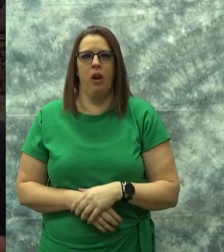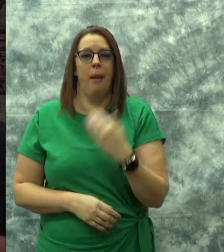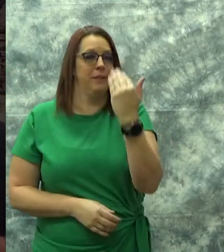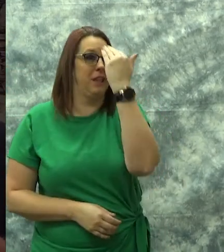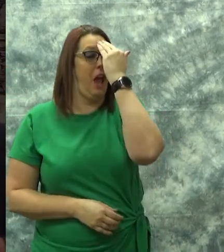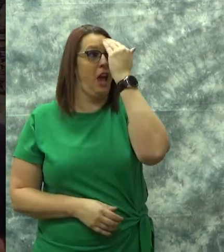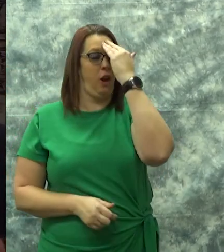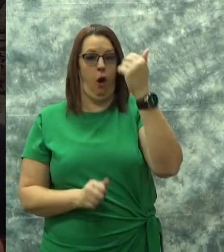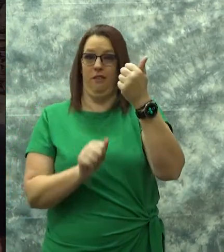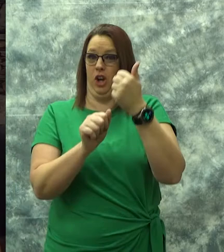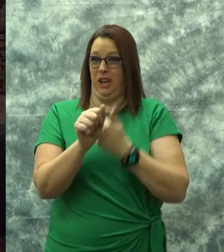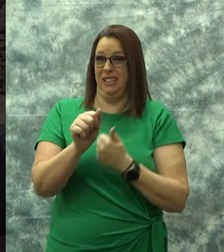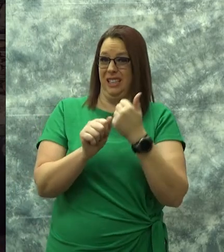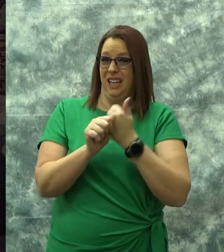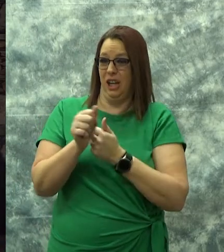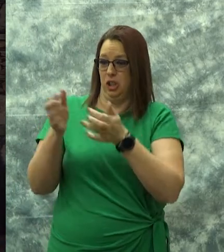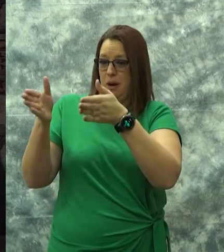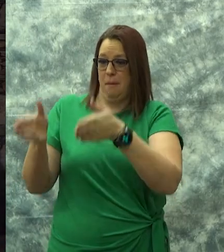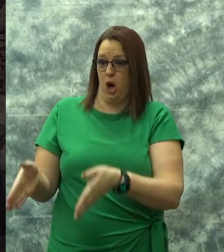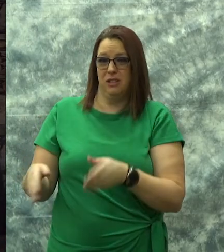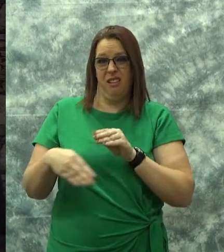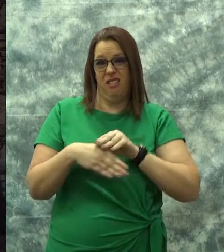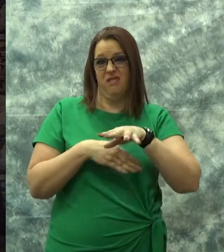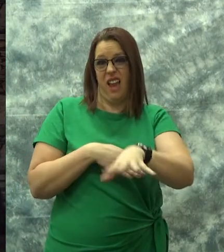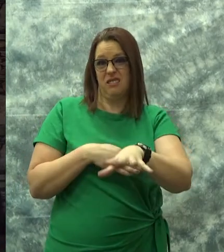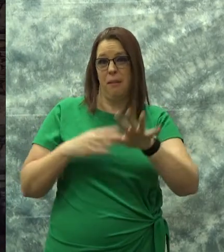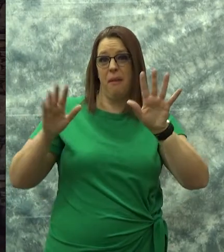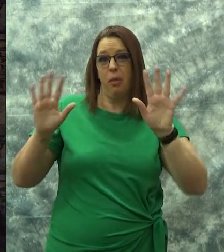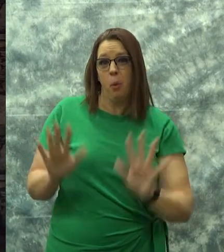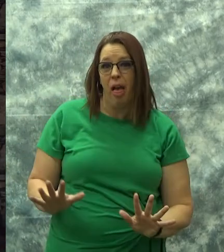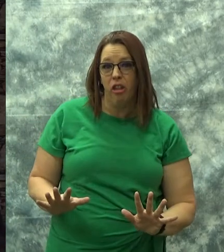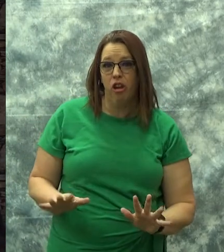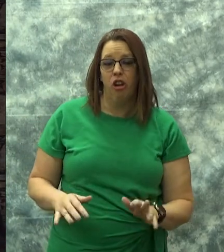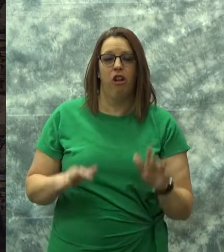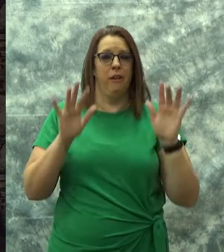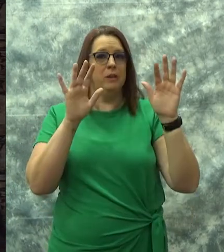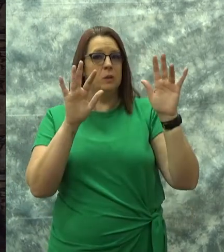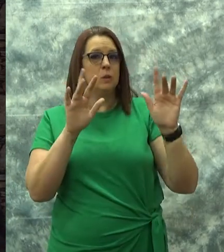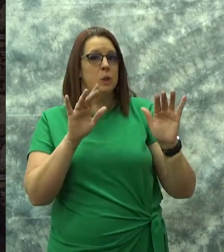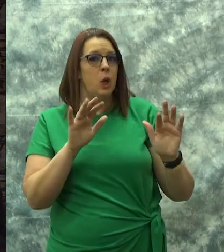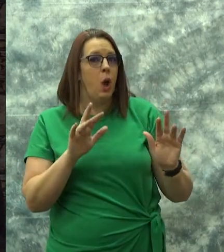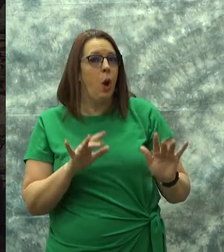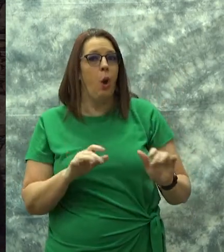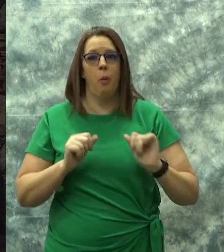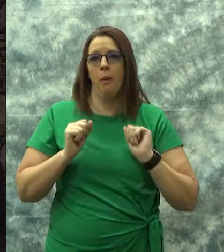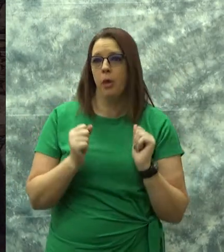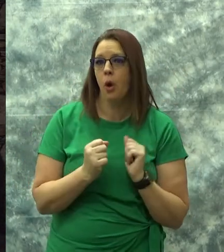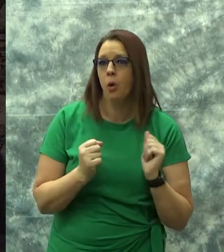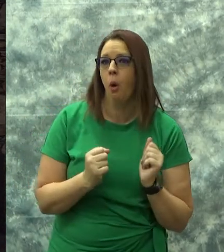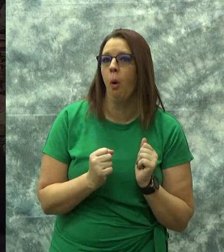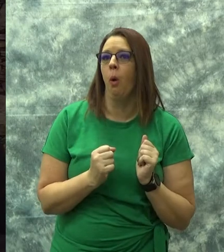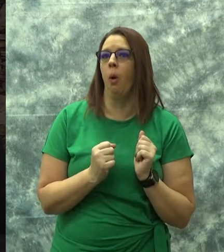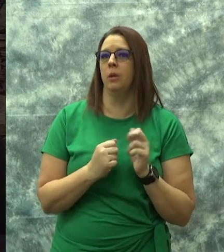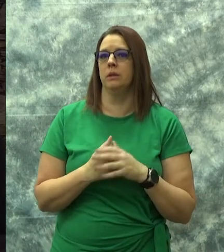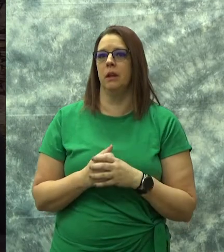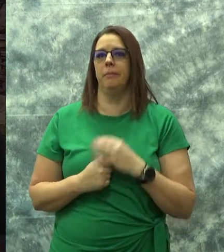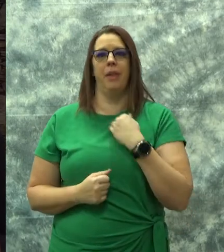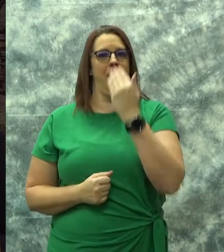know for each and every person today that is affected by the weather, by the snow, by the